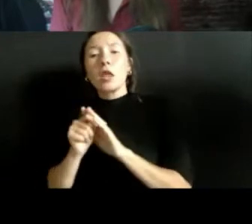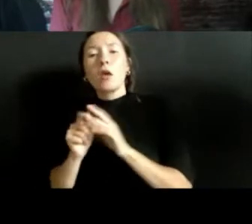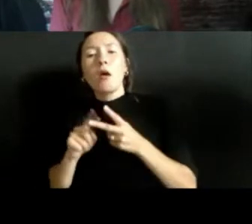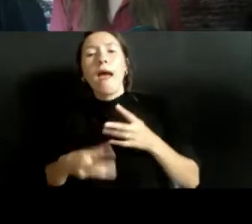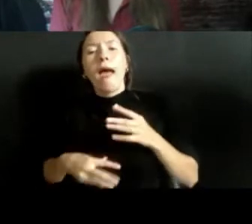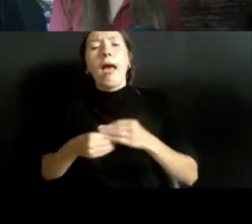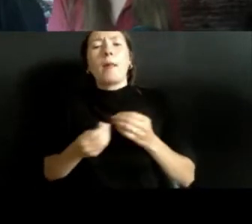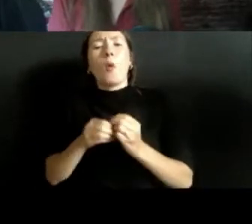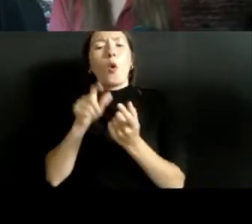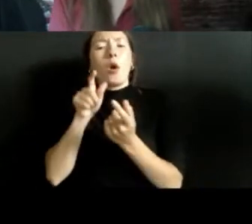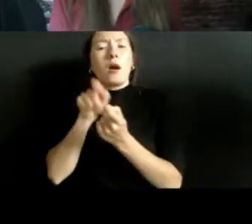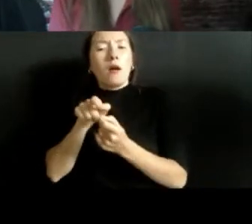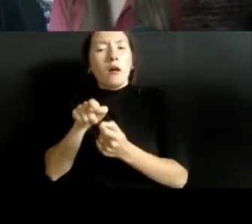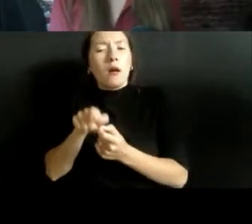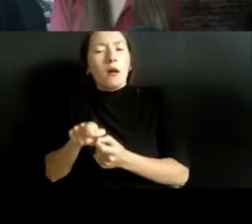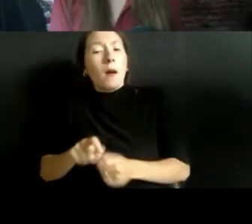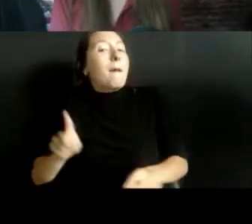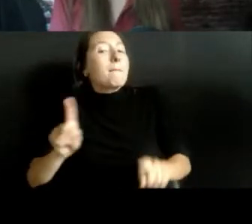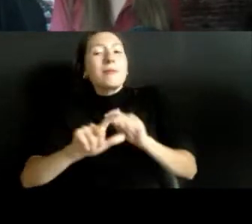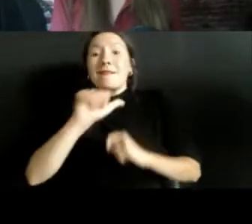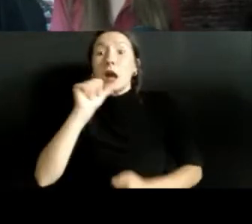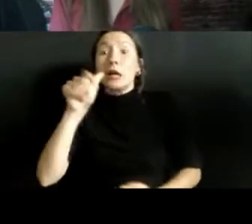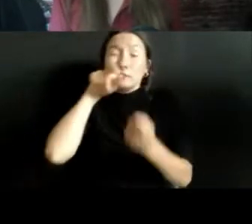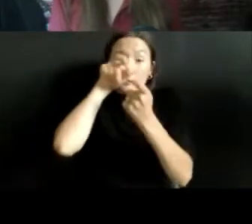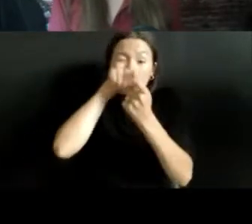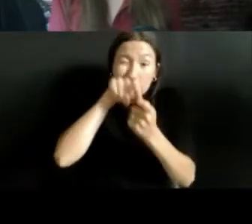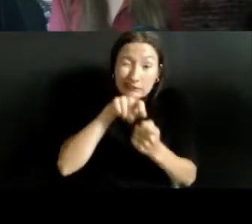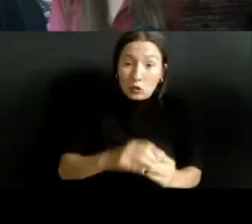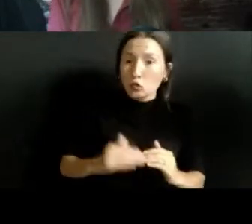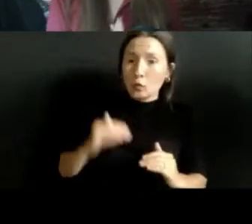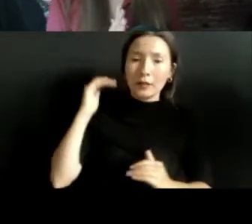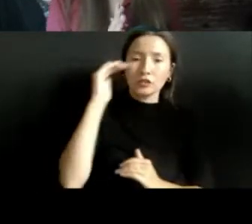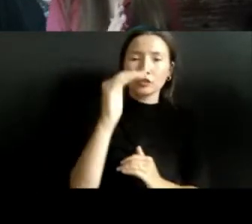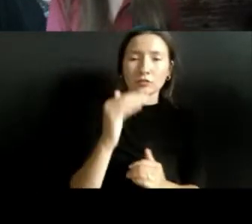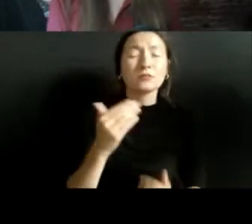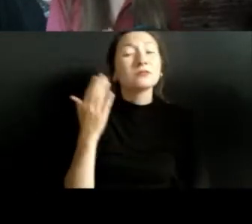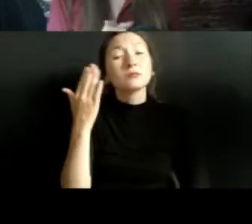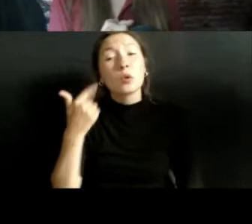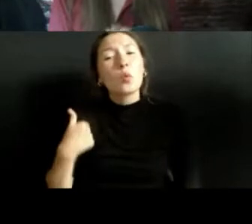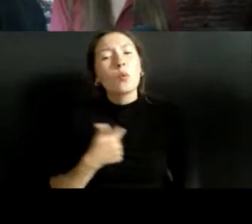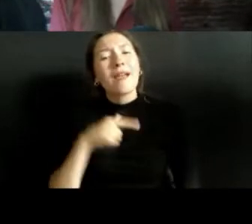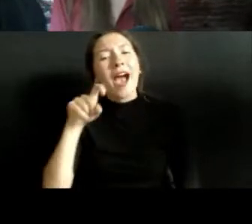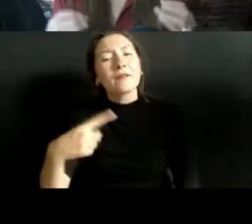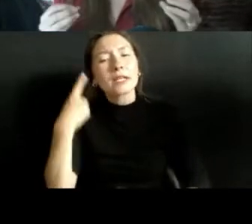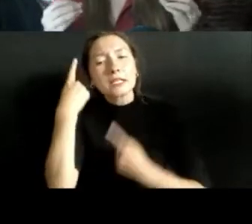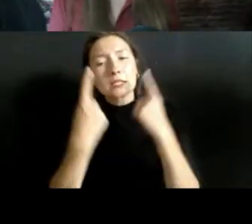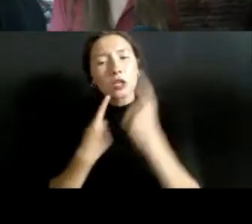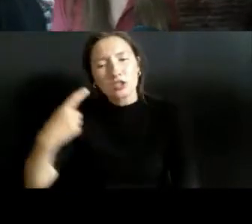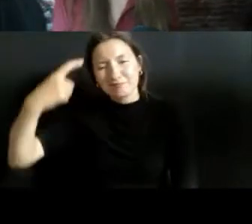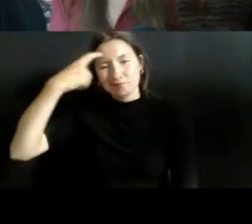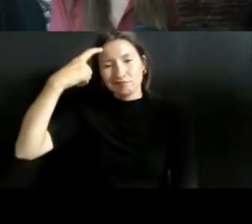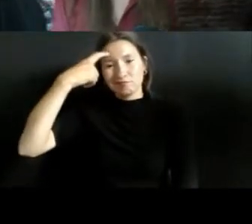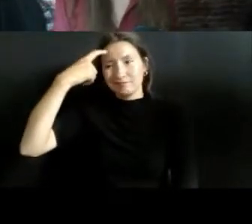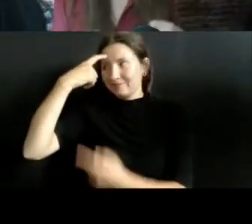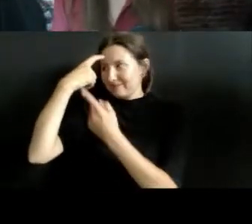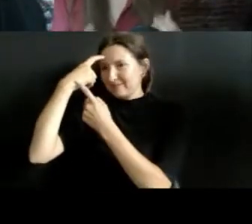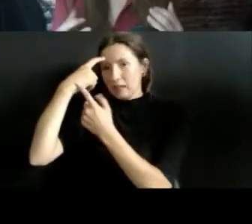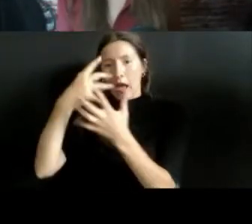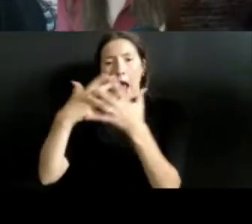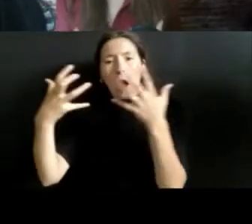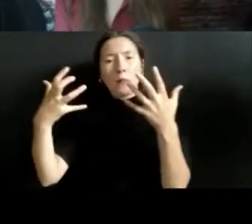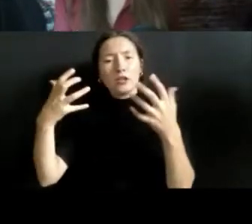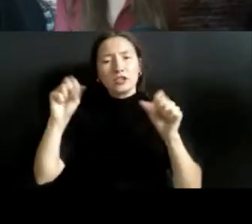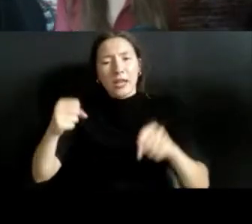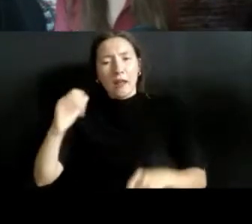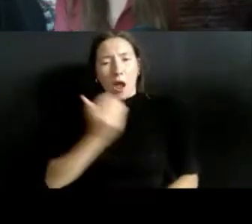is cognitive load and time. Because if I had had this script say, okay, we have an Excel